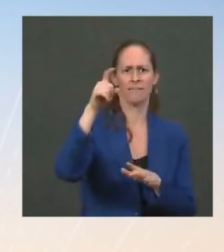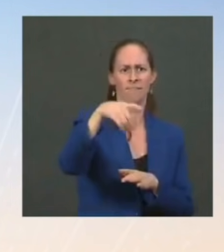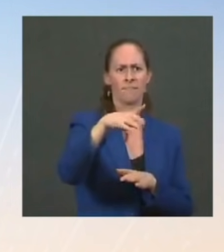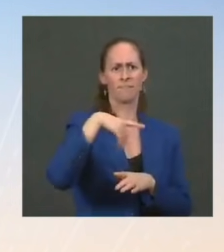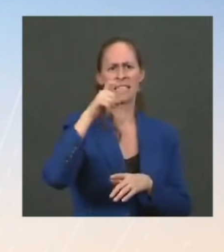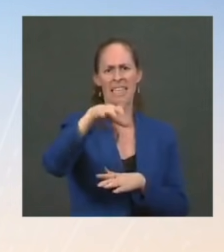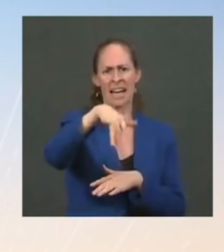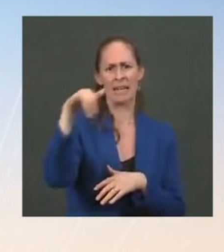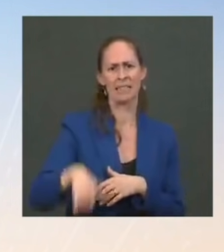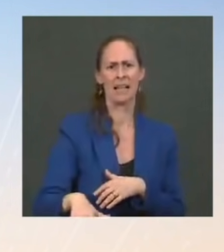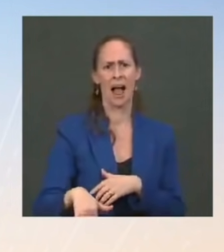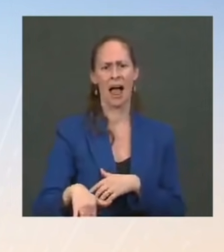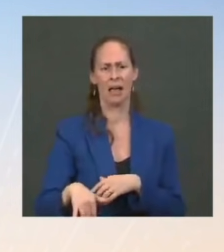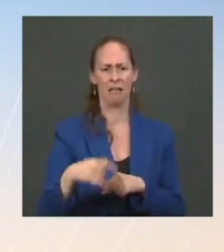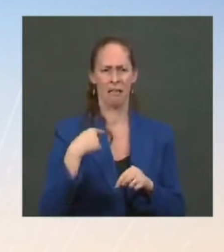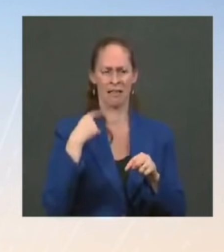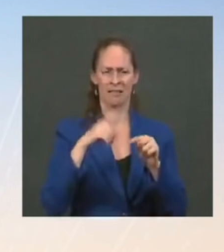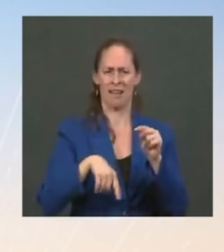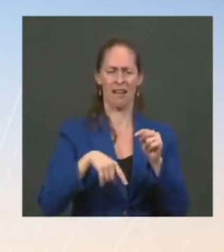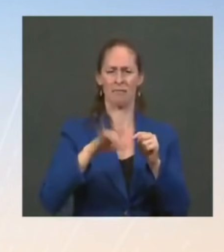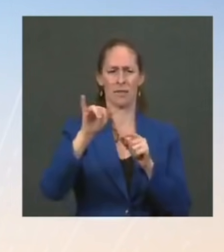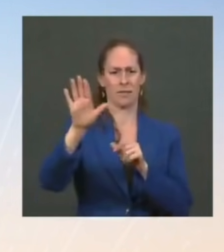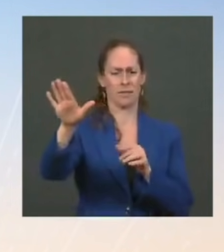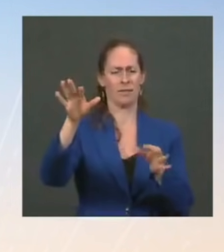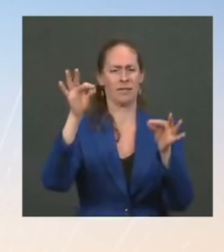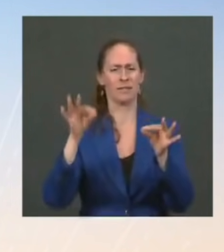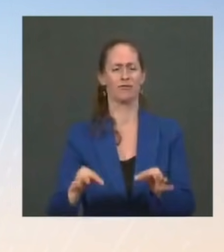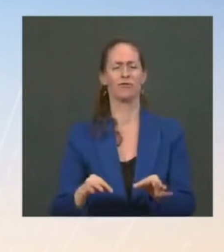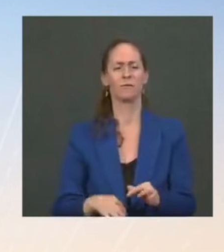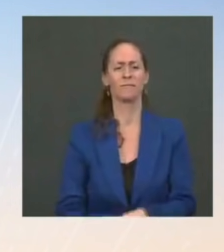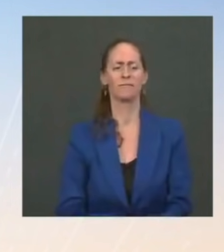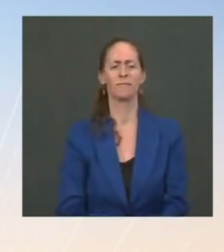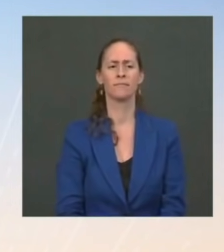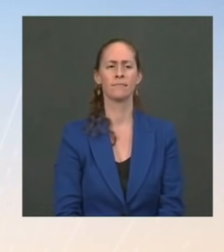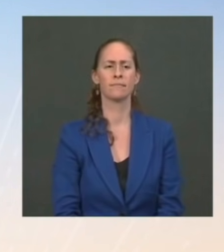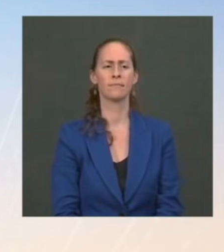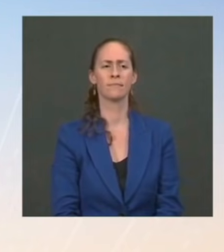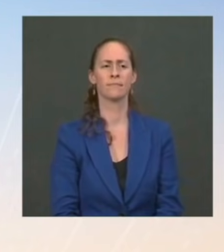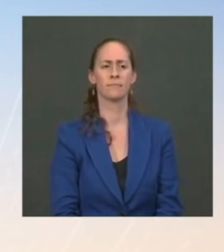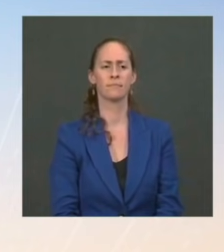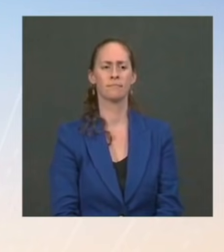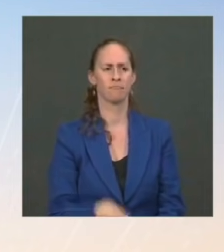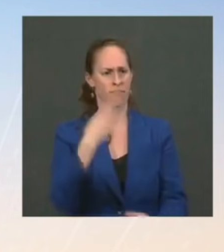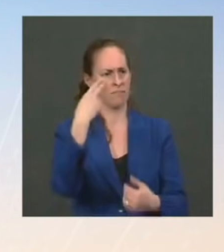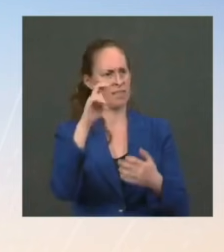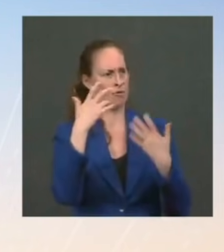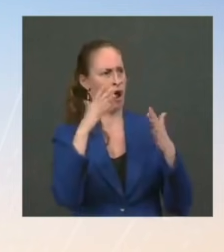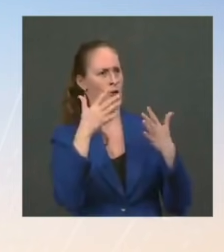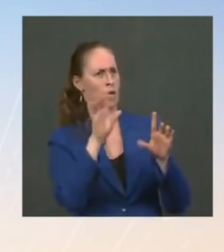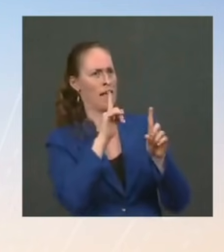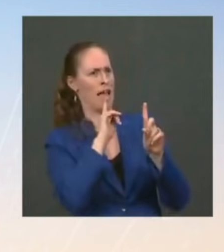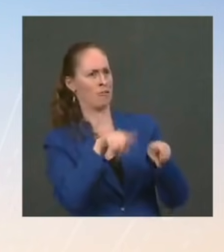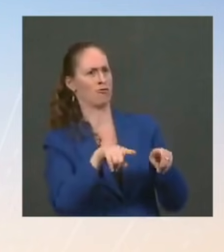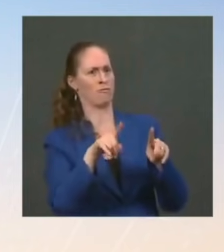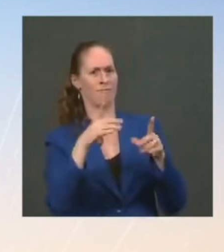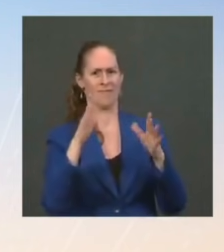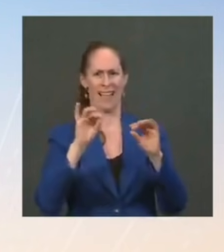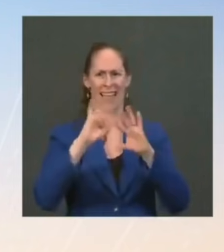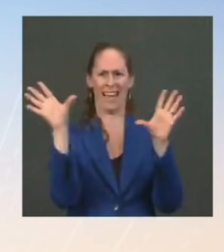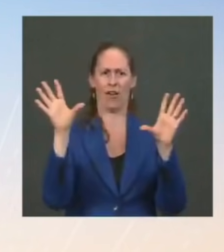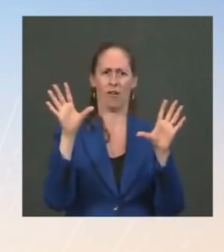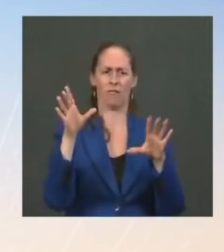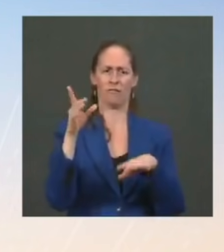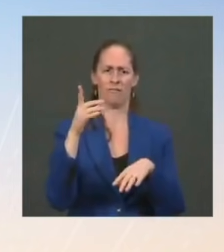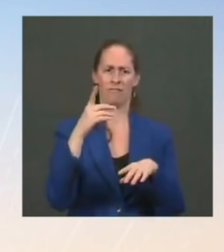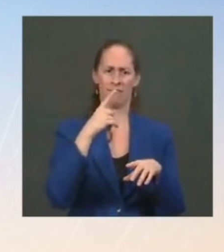to. That's for them to make, and that's for him to answer, which he did. He answered that very, very clearly. I cannot say the words that he used